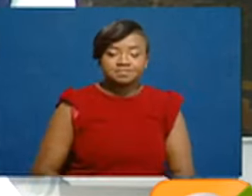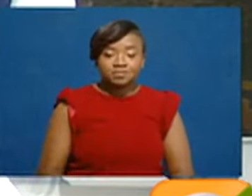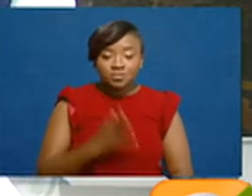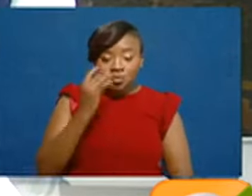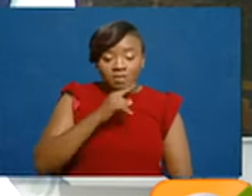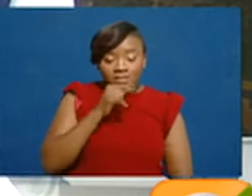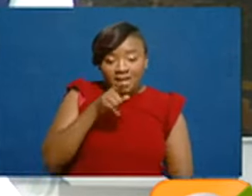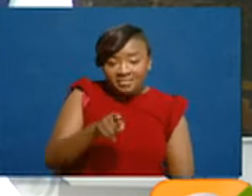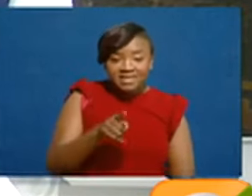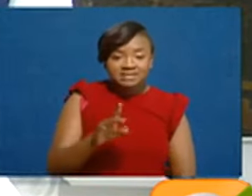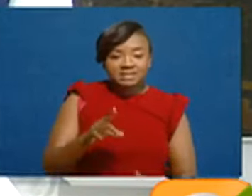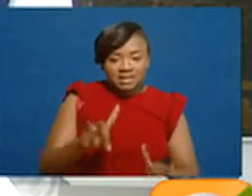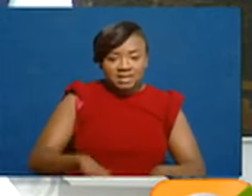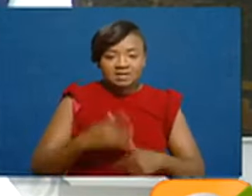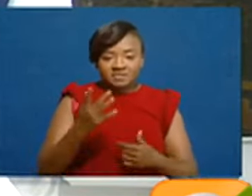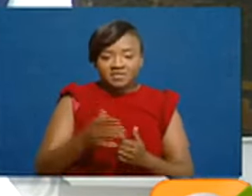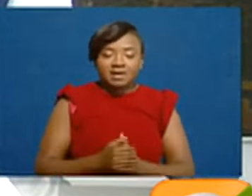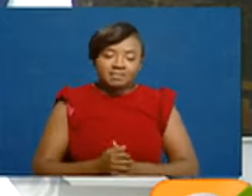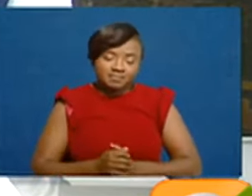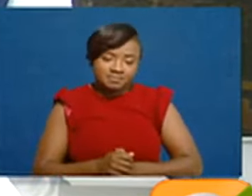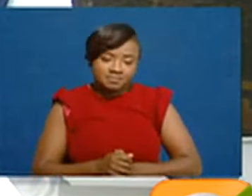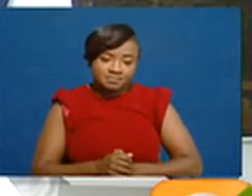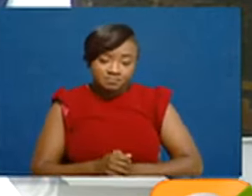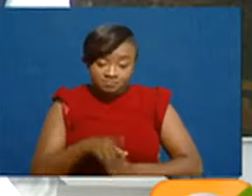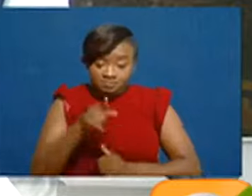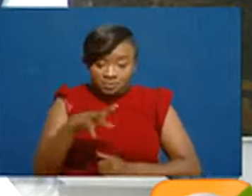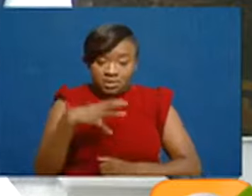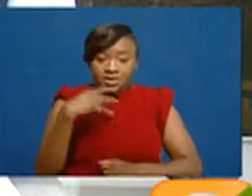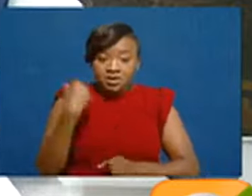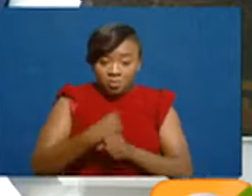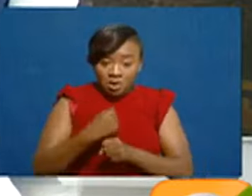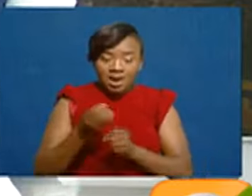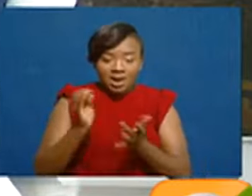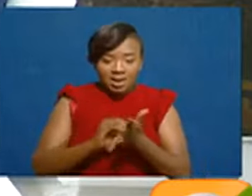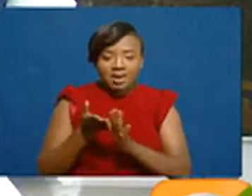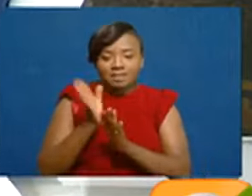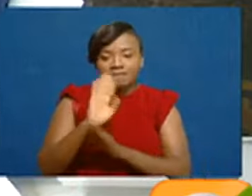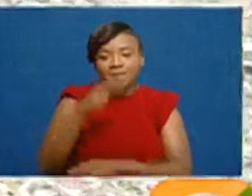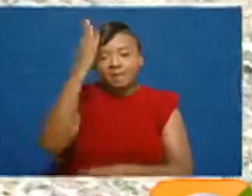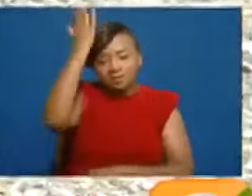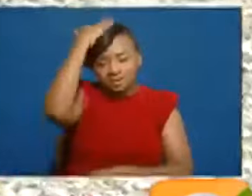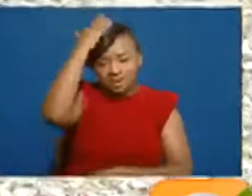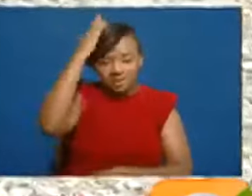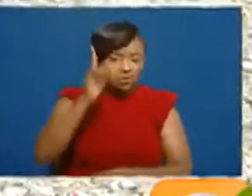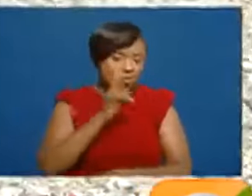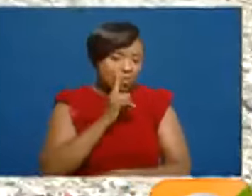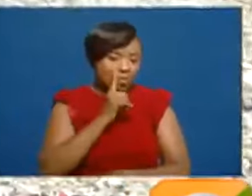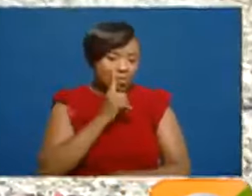had taken a day off before resuming duty on Monday.